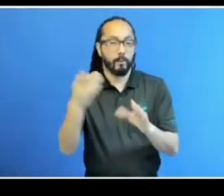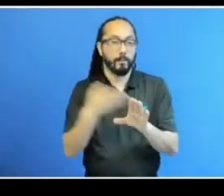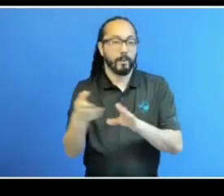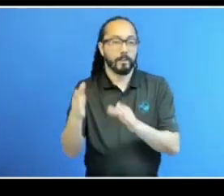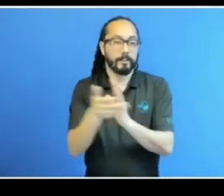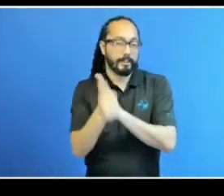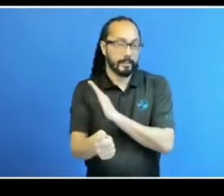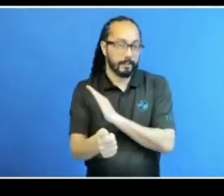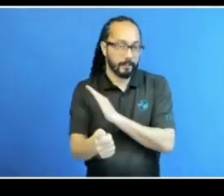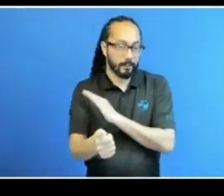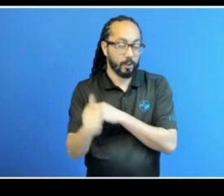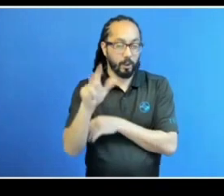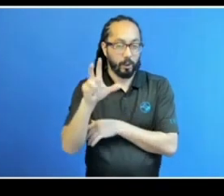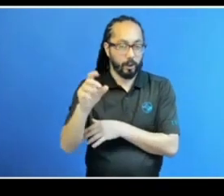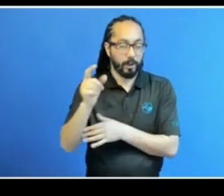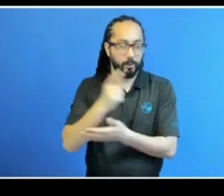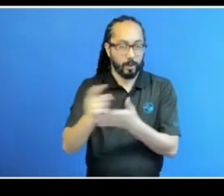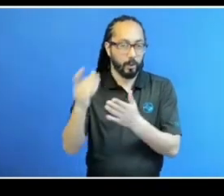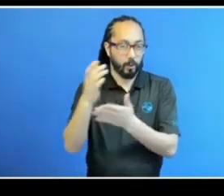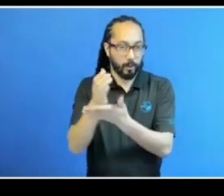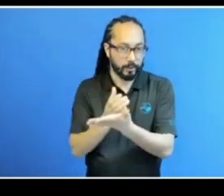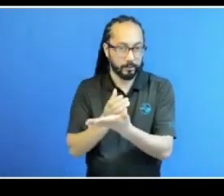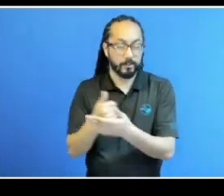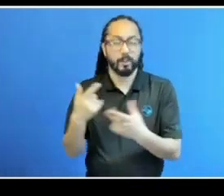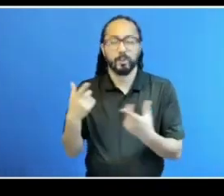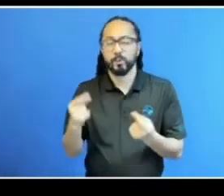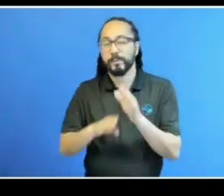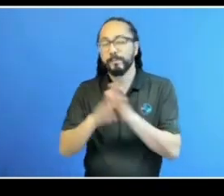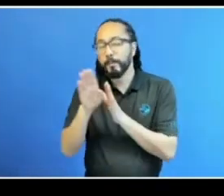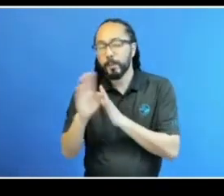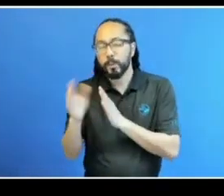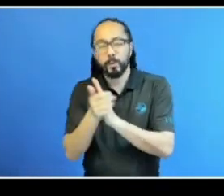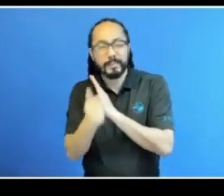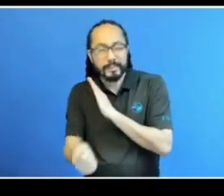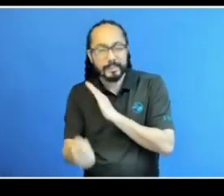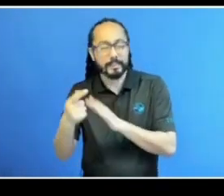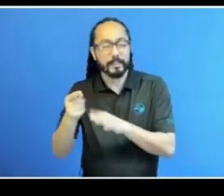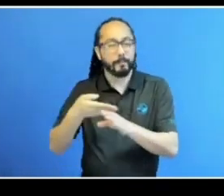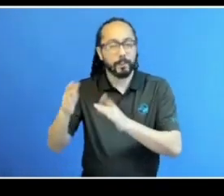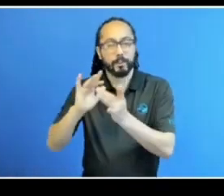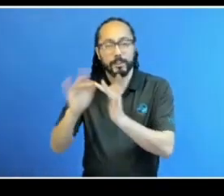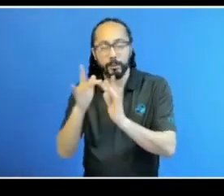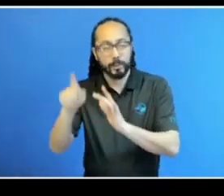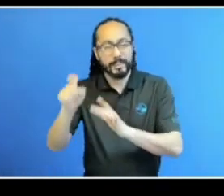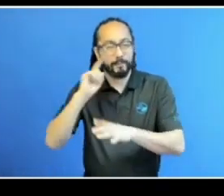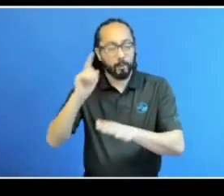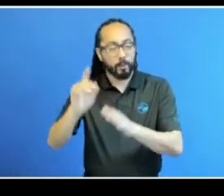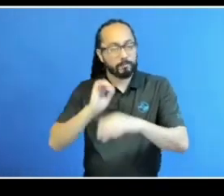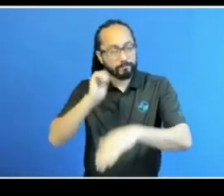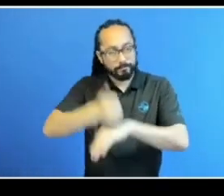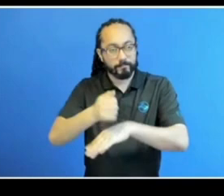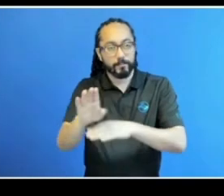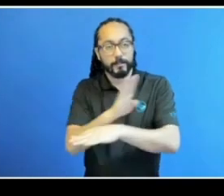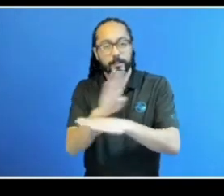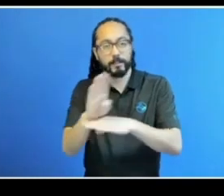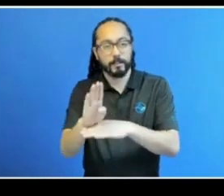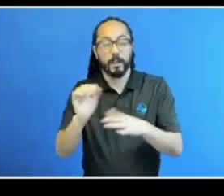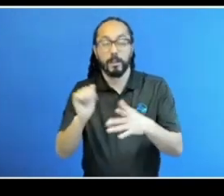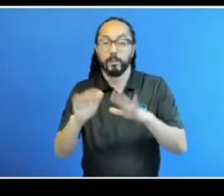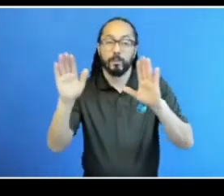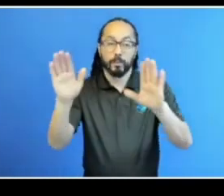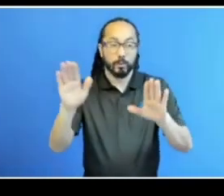is, you develop your skills in professional networks that you need to launch your business. So it's a very good opportunity